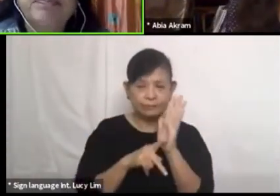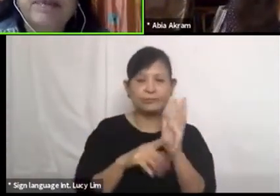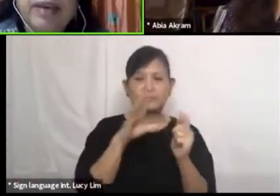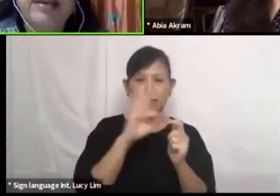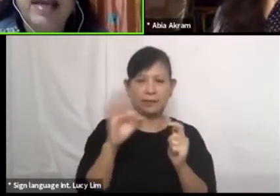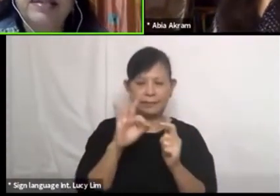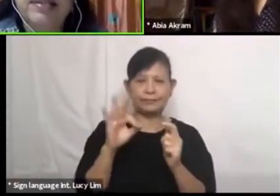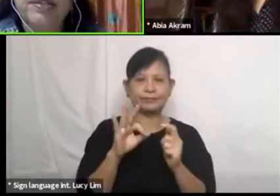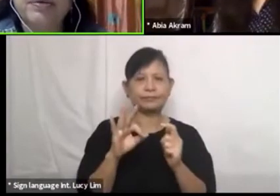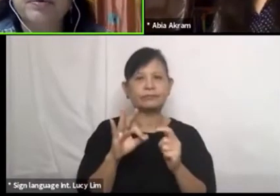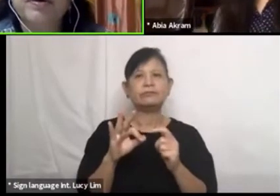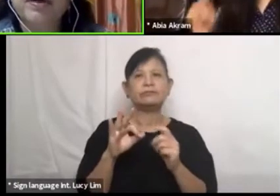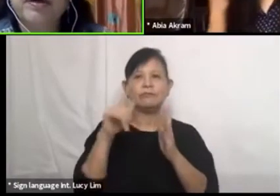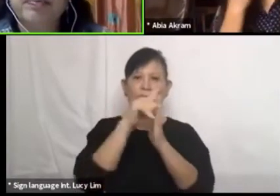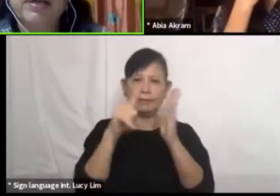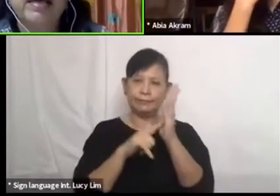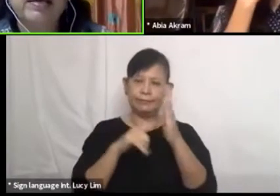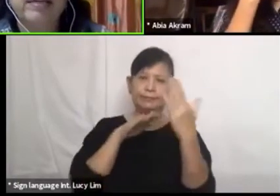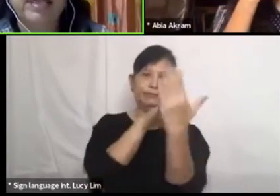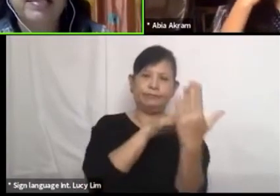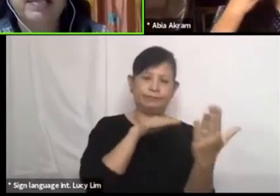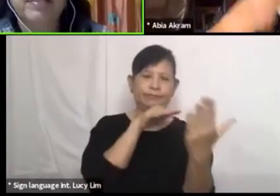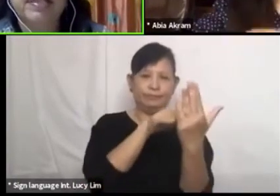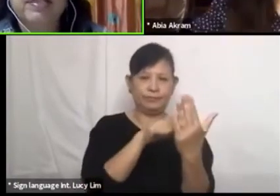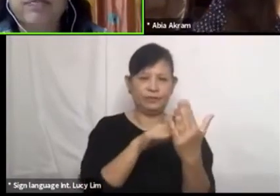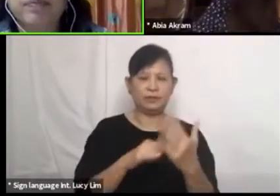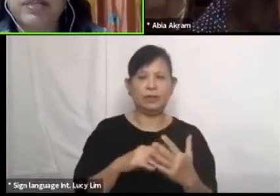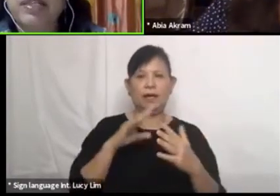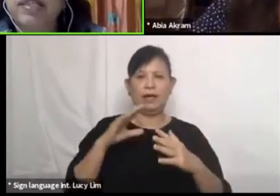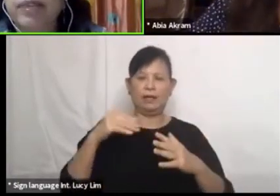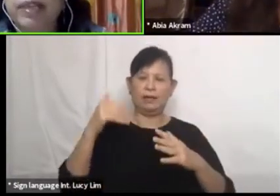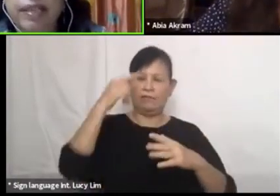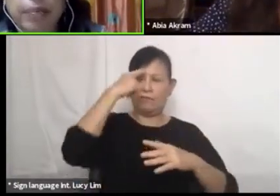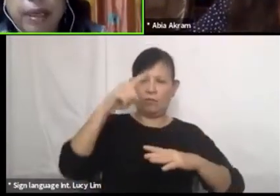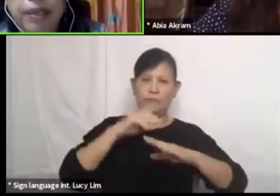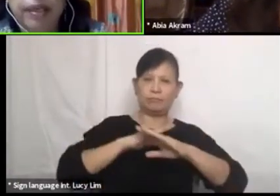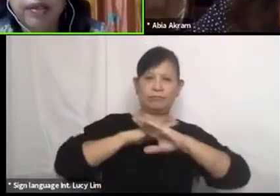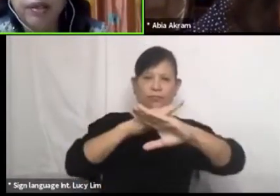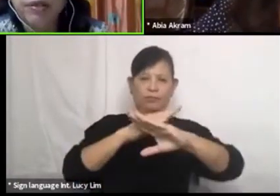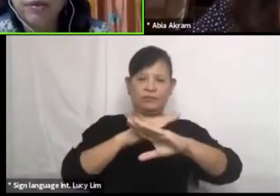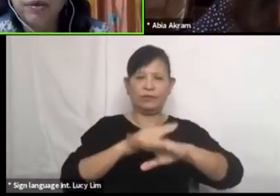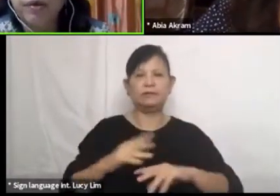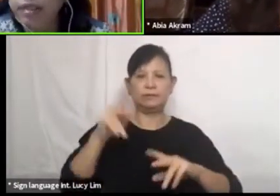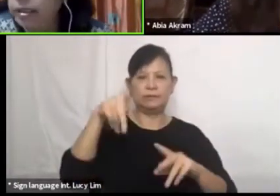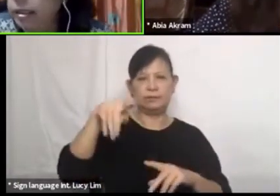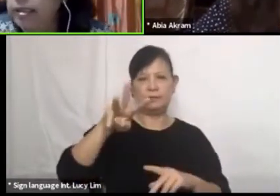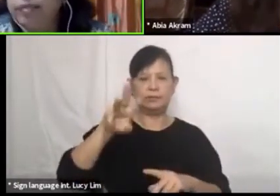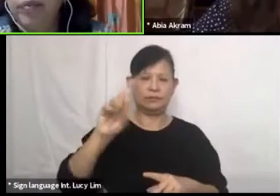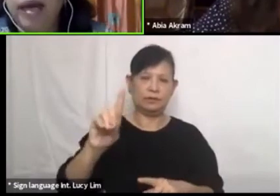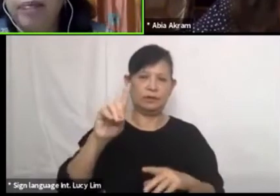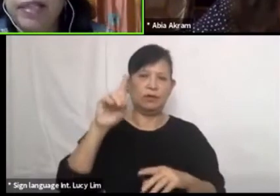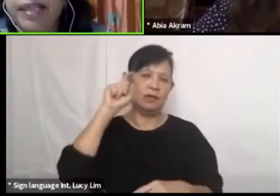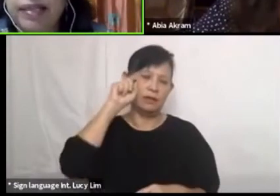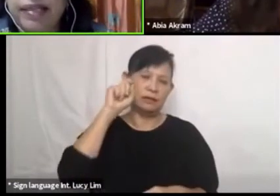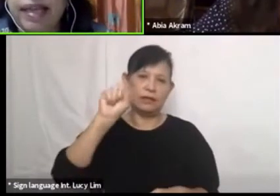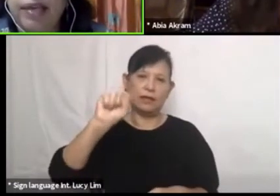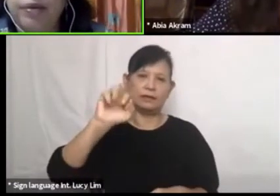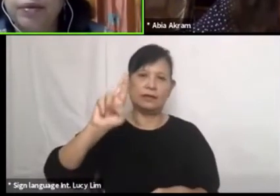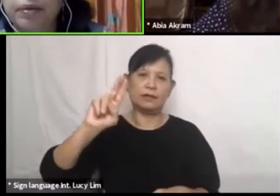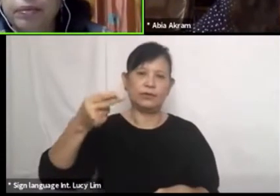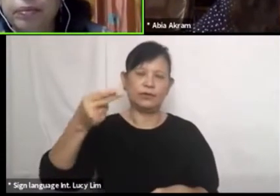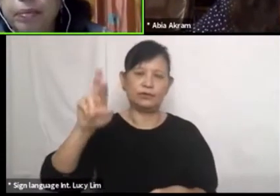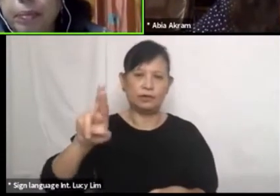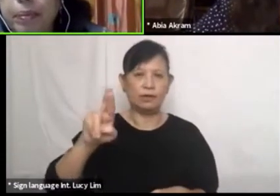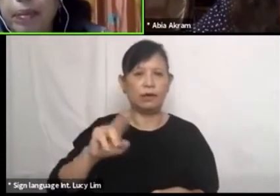that prevent access to reproductive health services for persons with disability? So would our presenters like